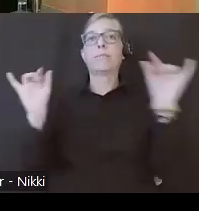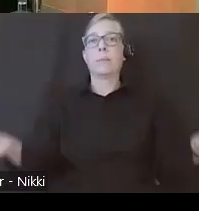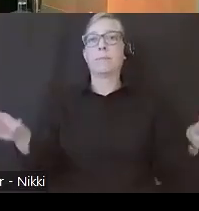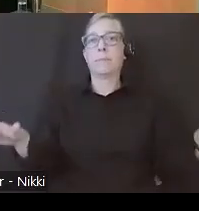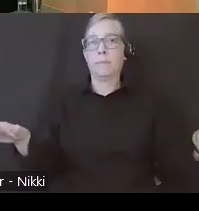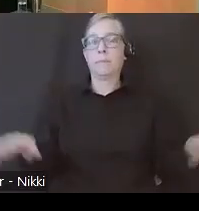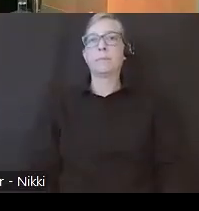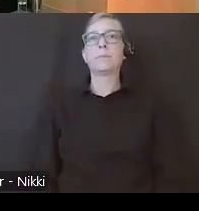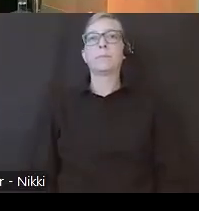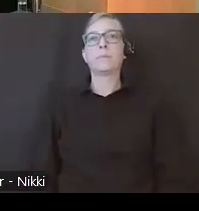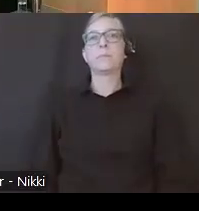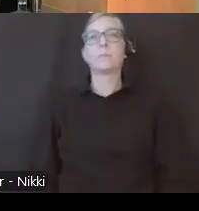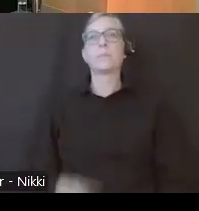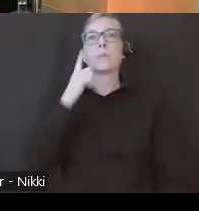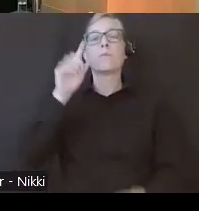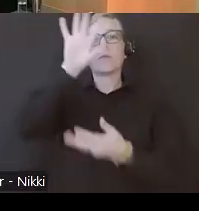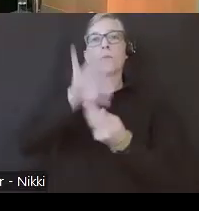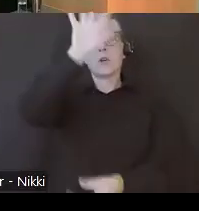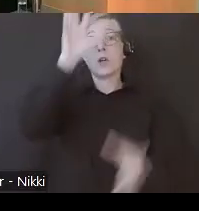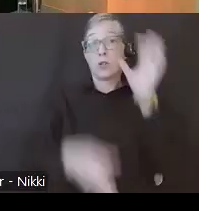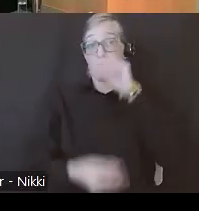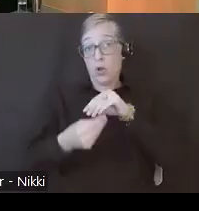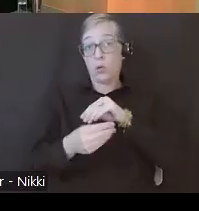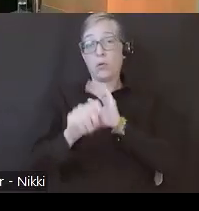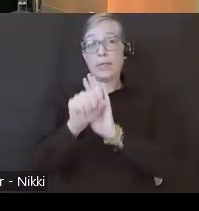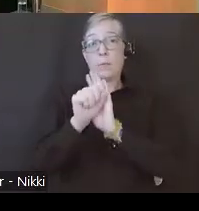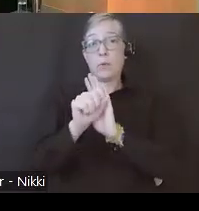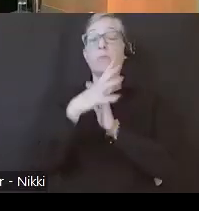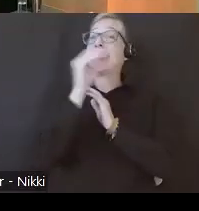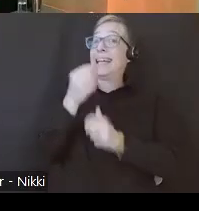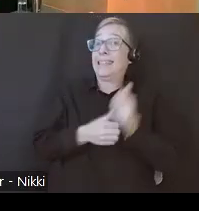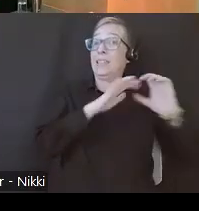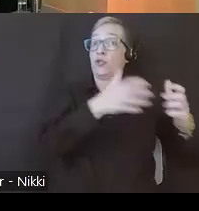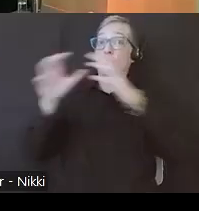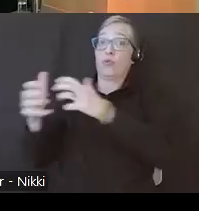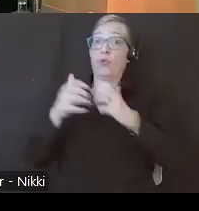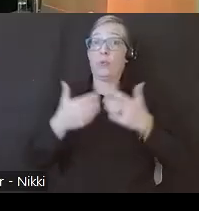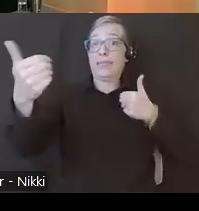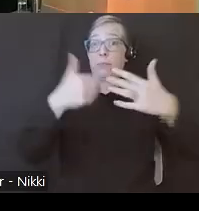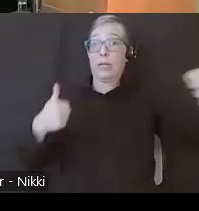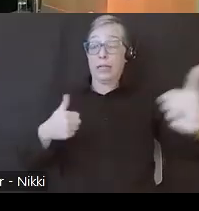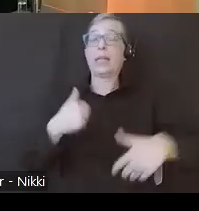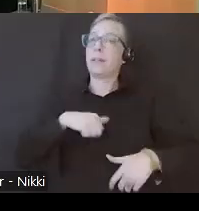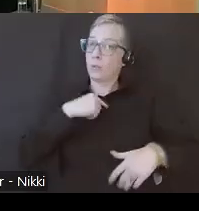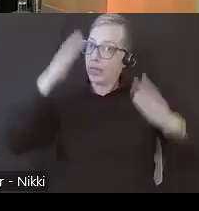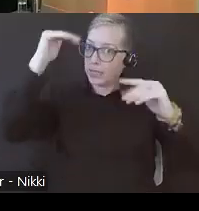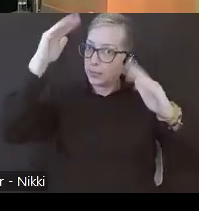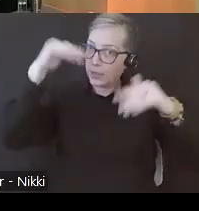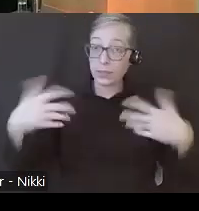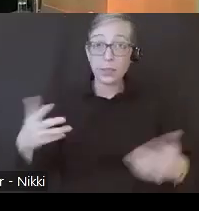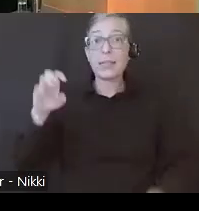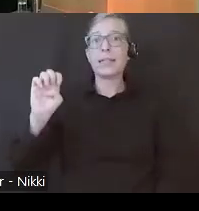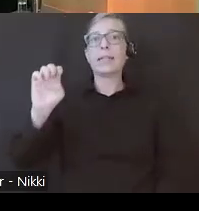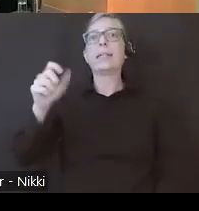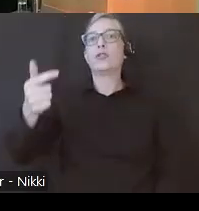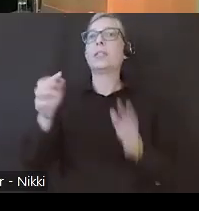And in our total sample and in each group individually, as expected, EEG was significantly